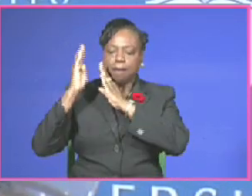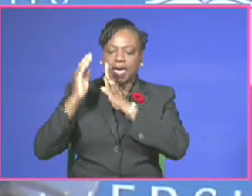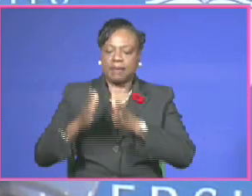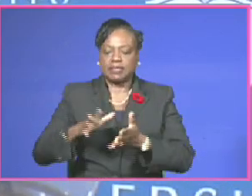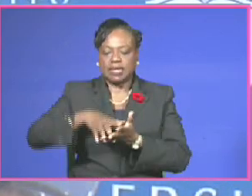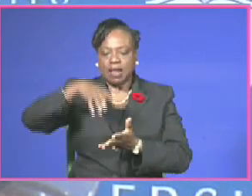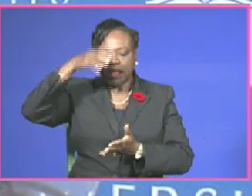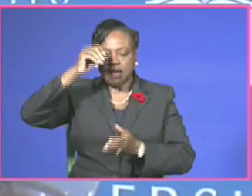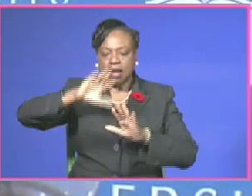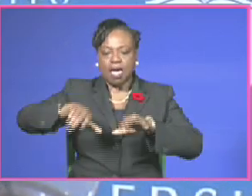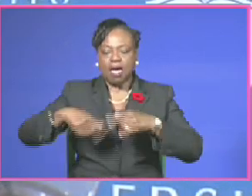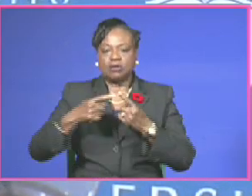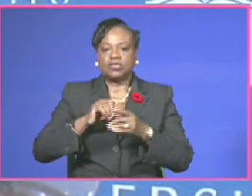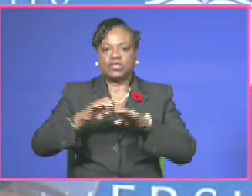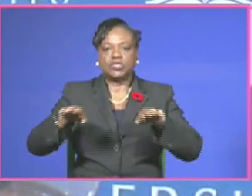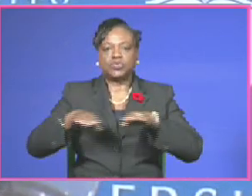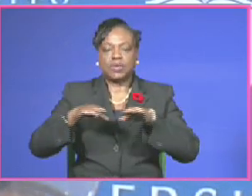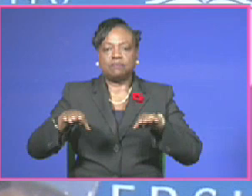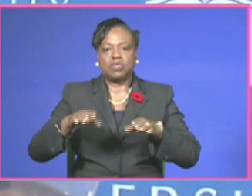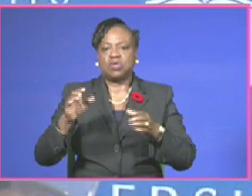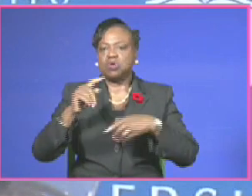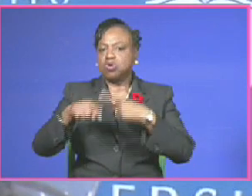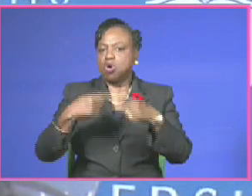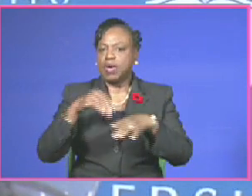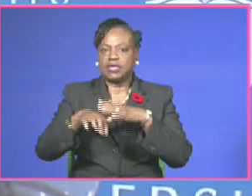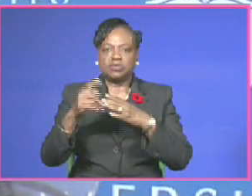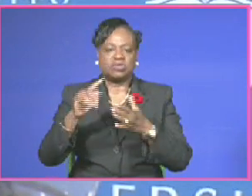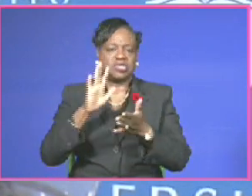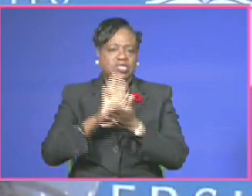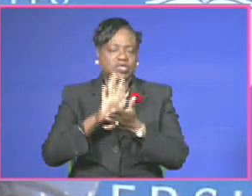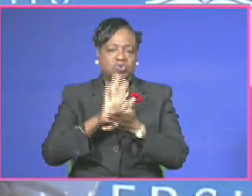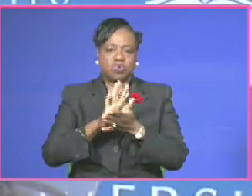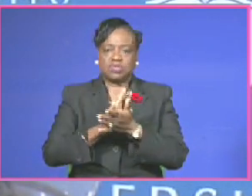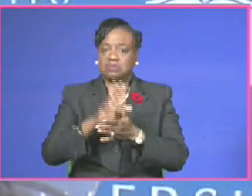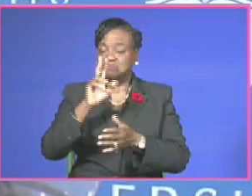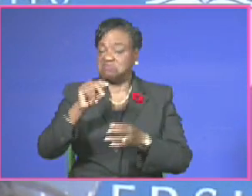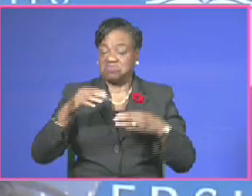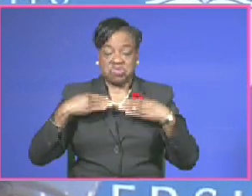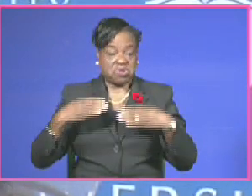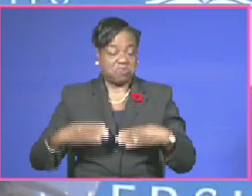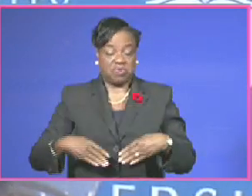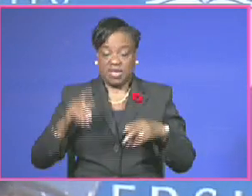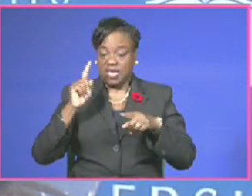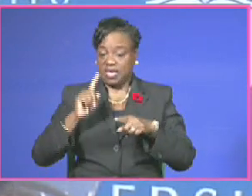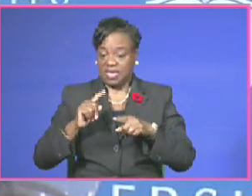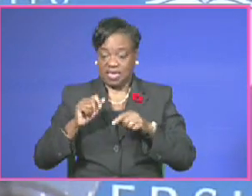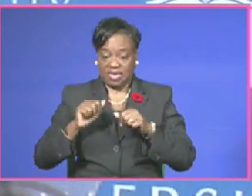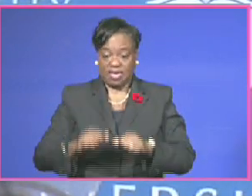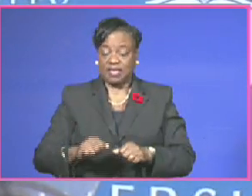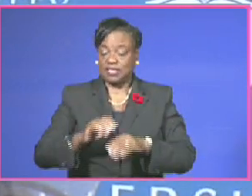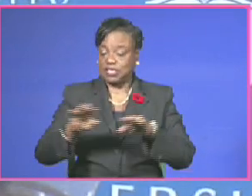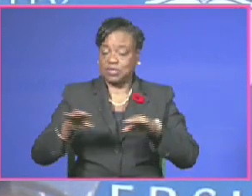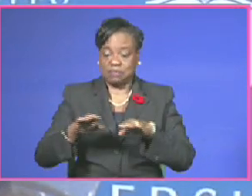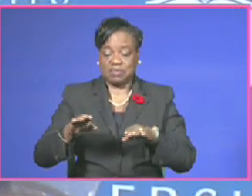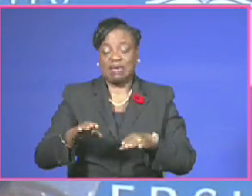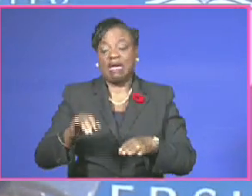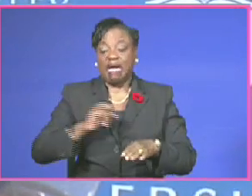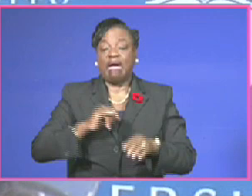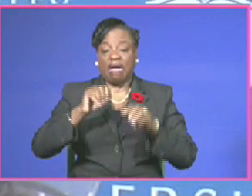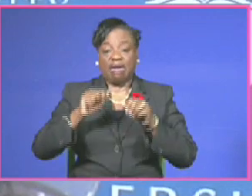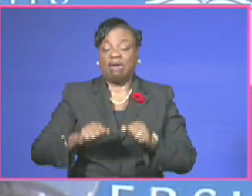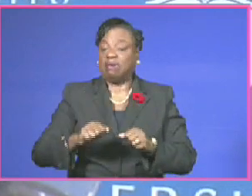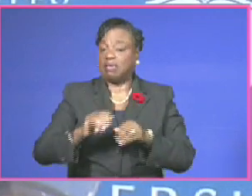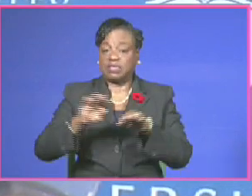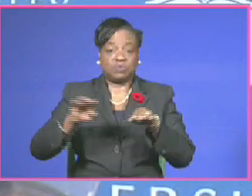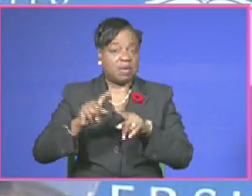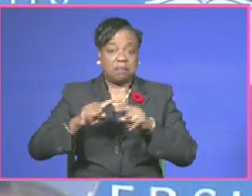now and hardly anybody can swim. Nobody can swim. A lot of people say, I can swim, I just can't swim in the deep. So, we know that we're in trouble